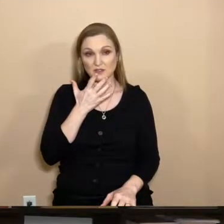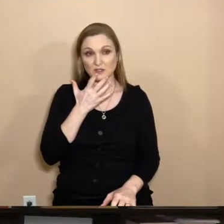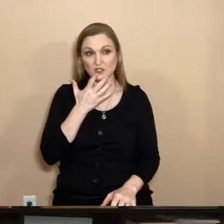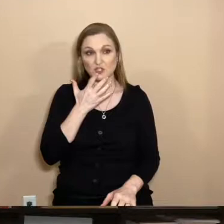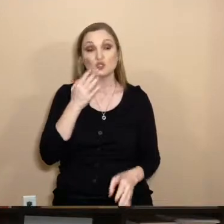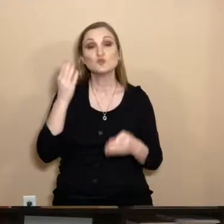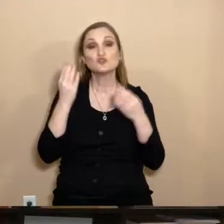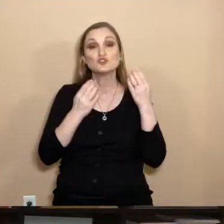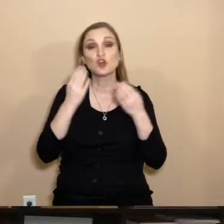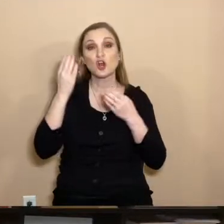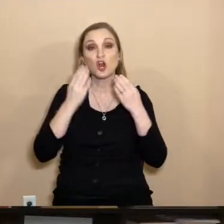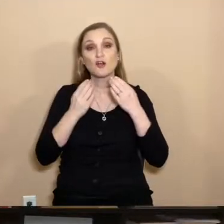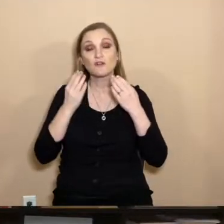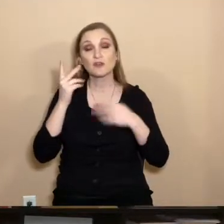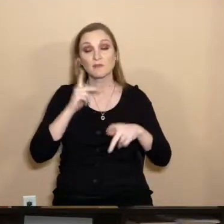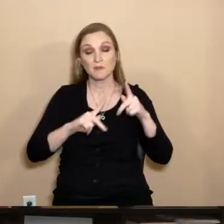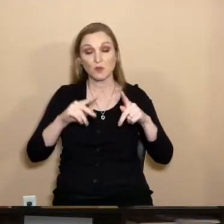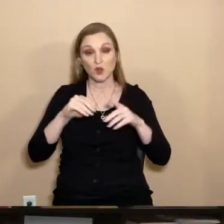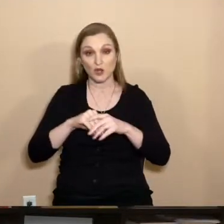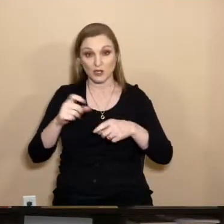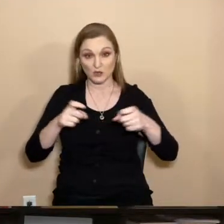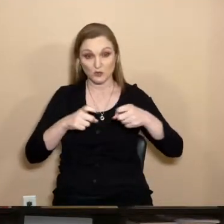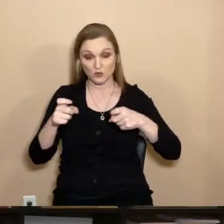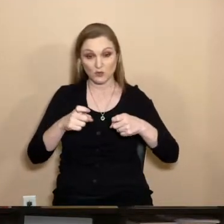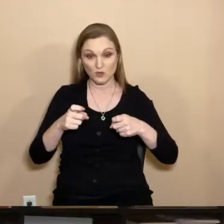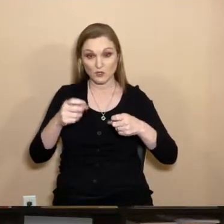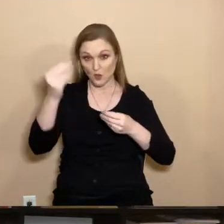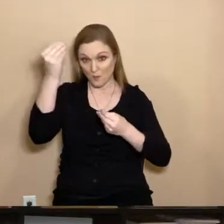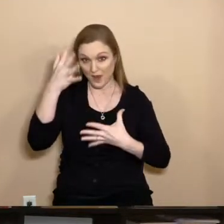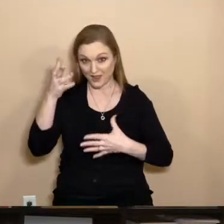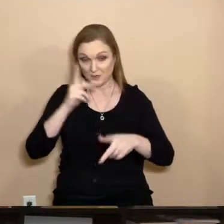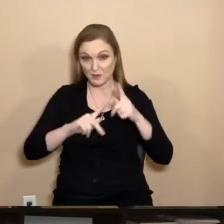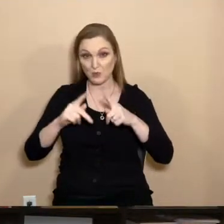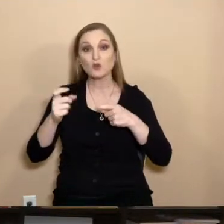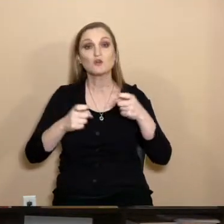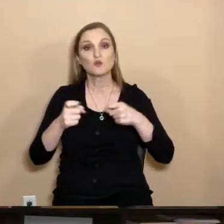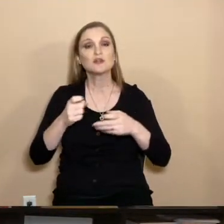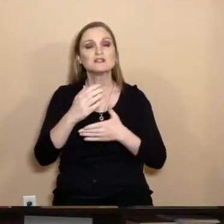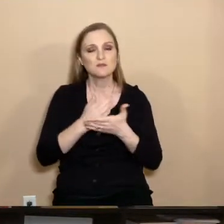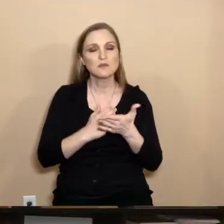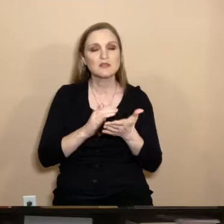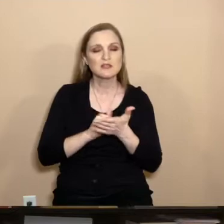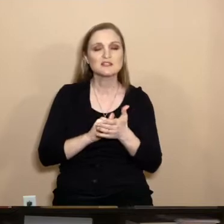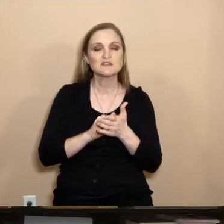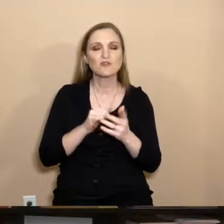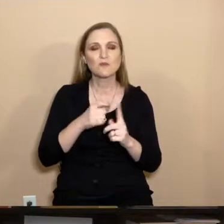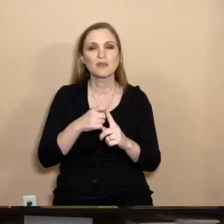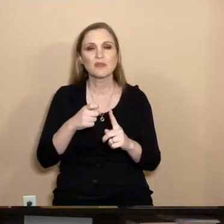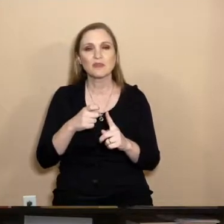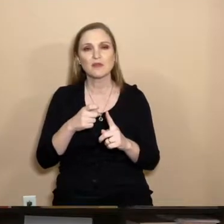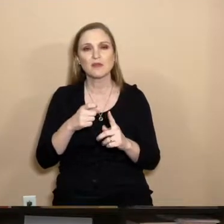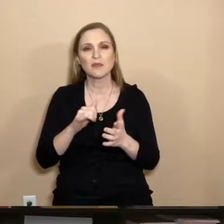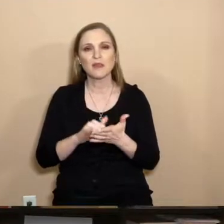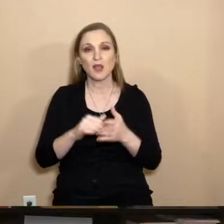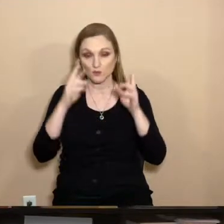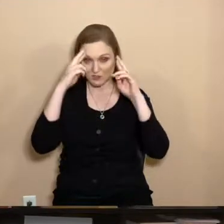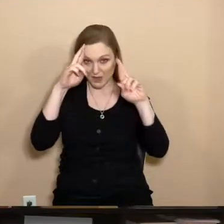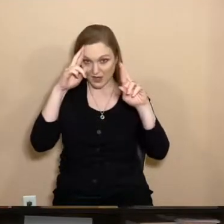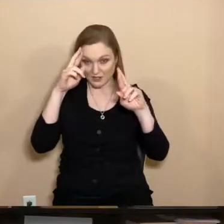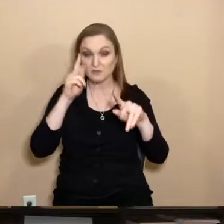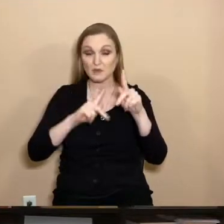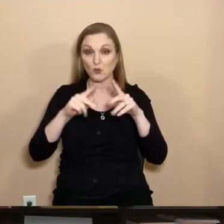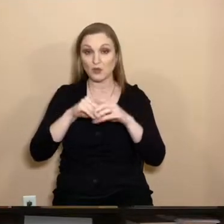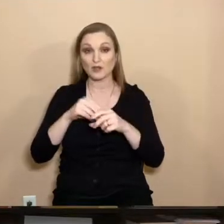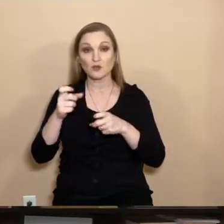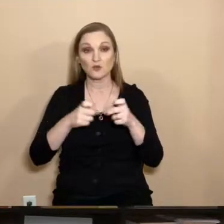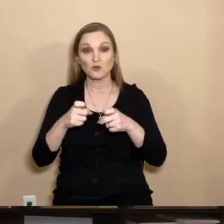to serve those who are in authority, to be submissive to those who are in authority. So some of this comes from that respect that is due to those who are in authority. But some